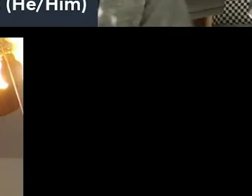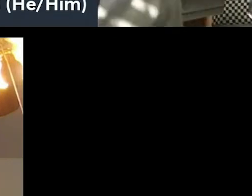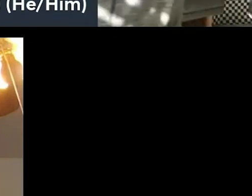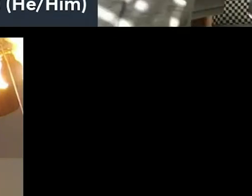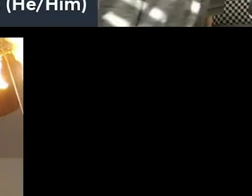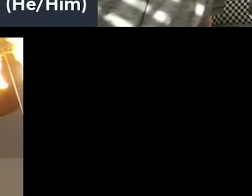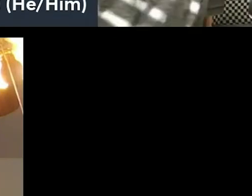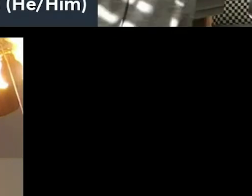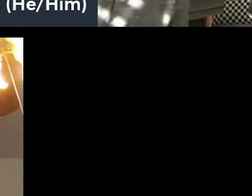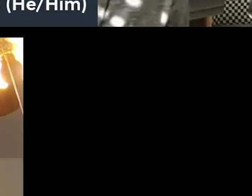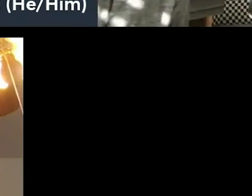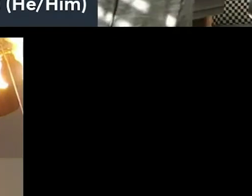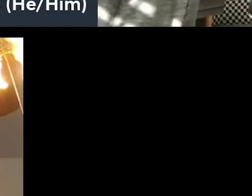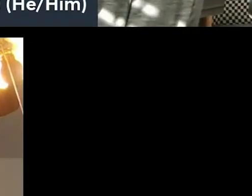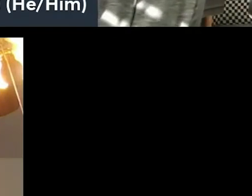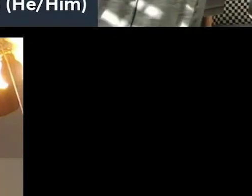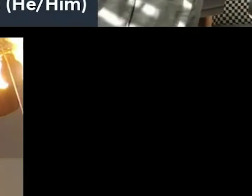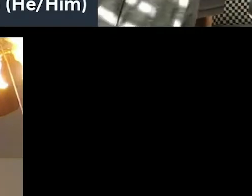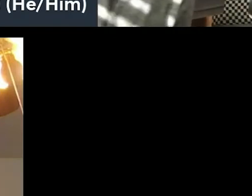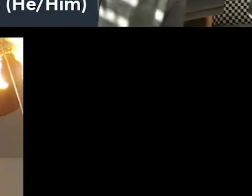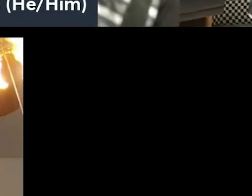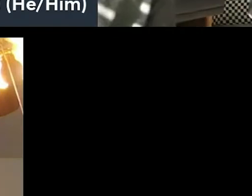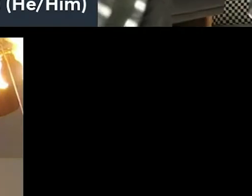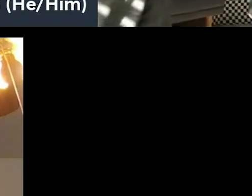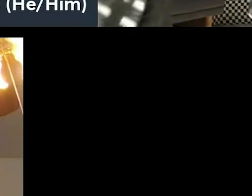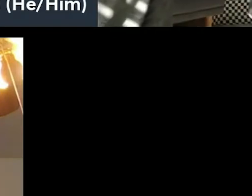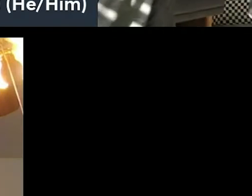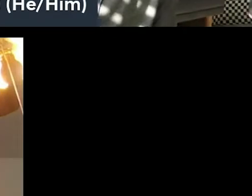Norm. Doors behind you, Norm.